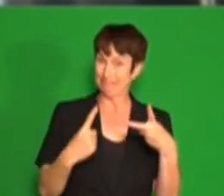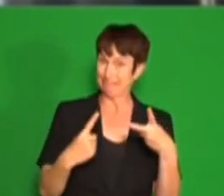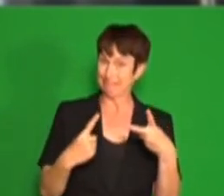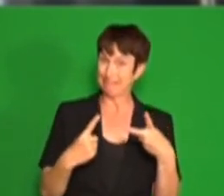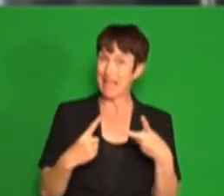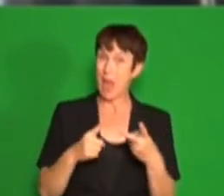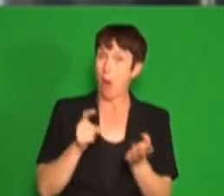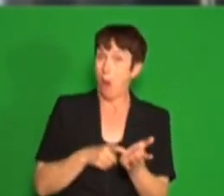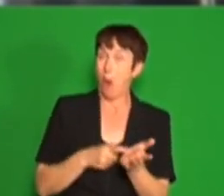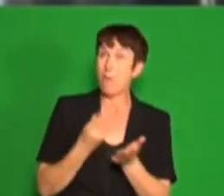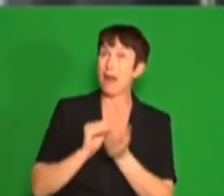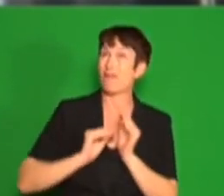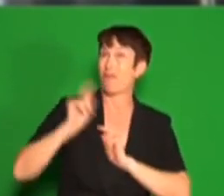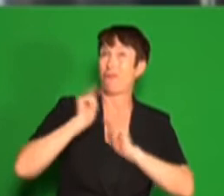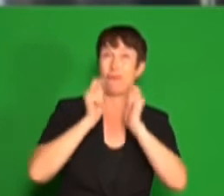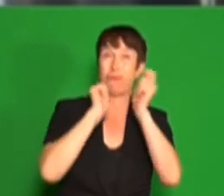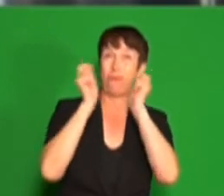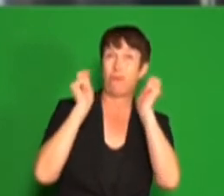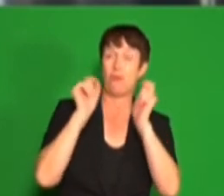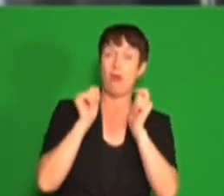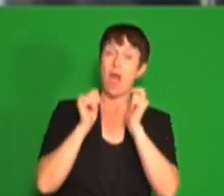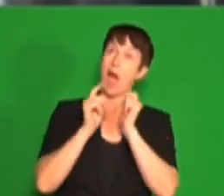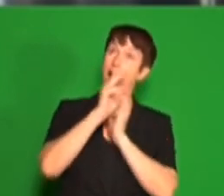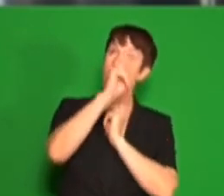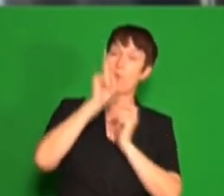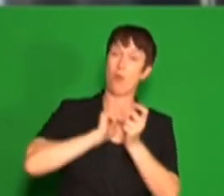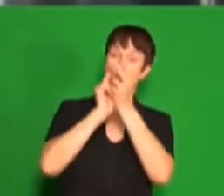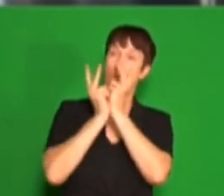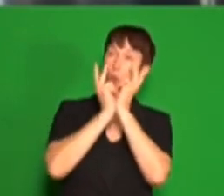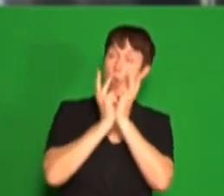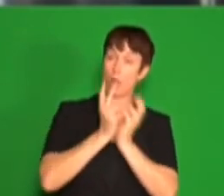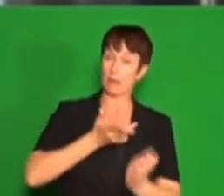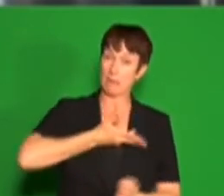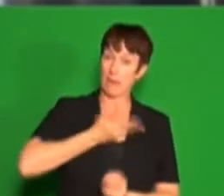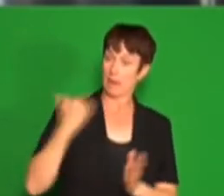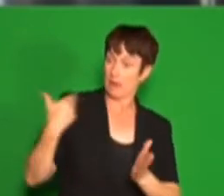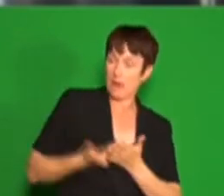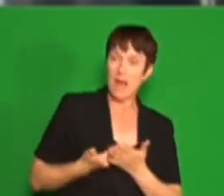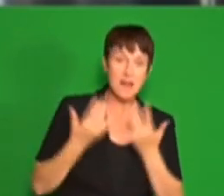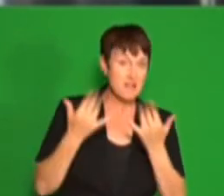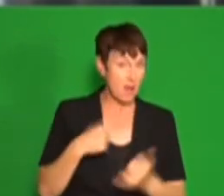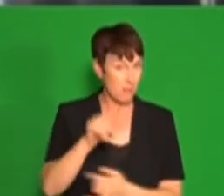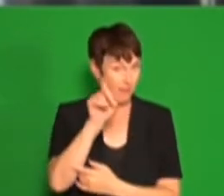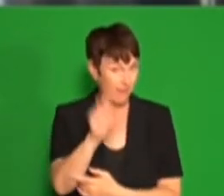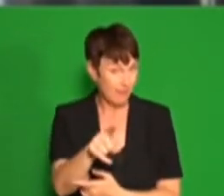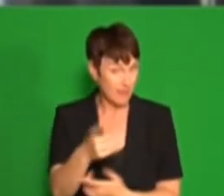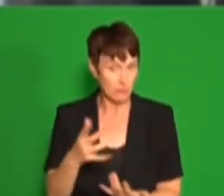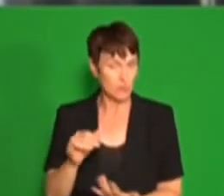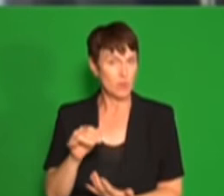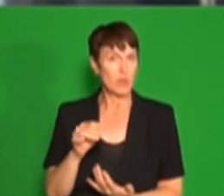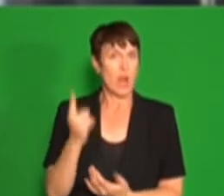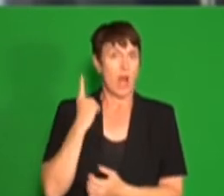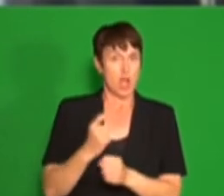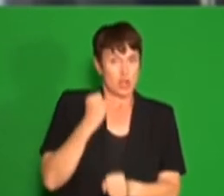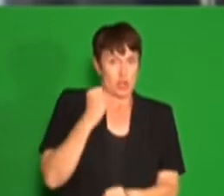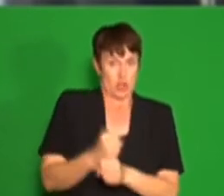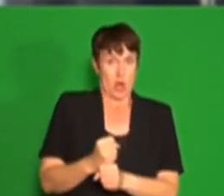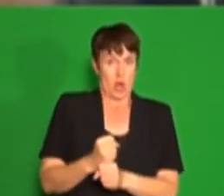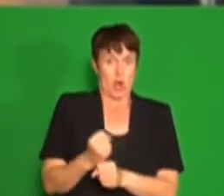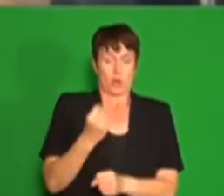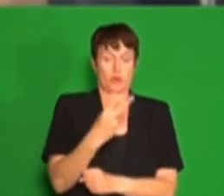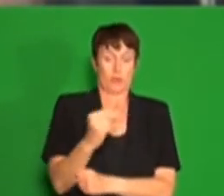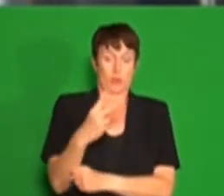its activity in the bond market to something that's more aggressive than what was seen in 2020 and more